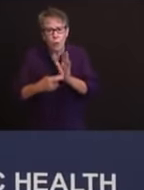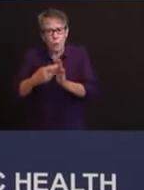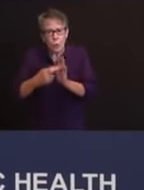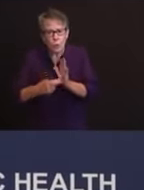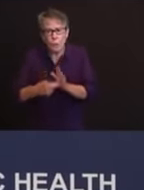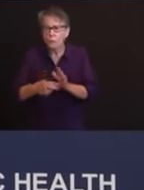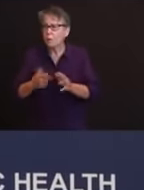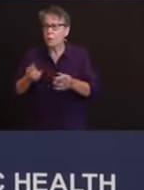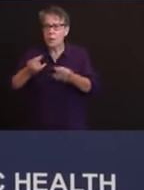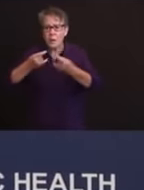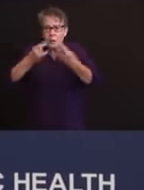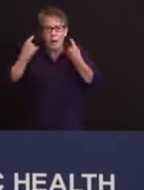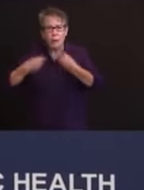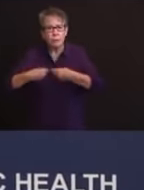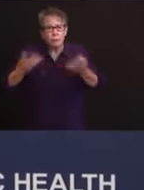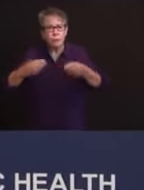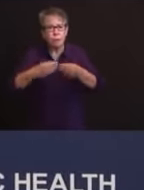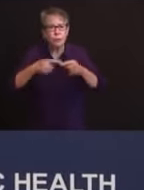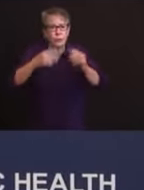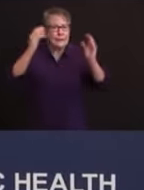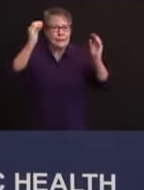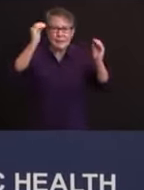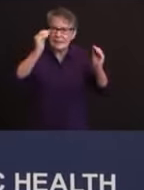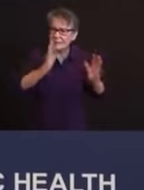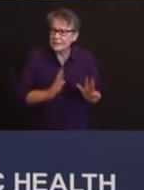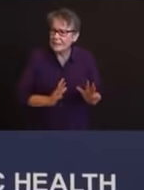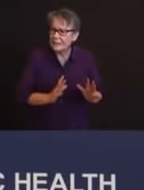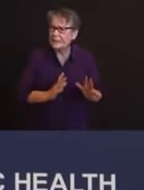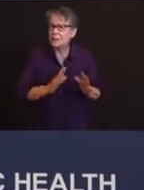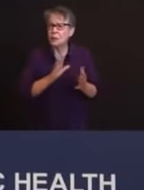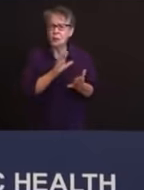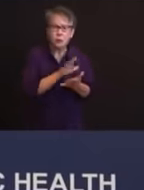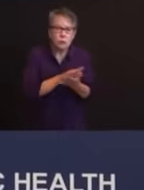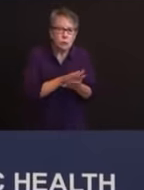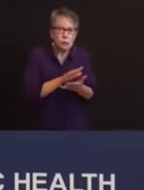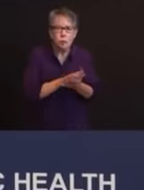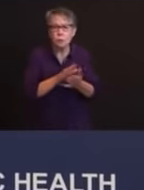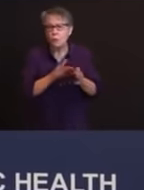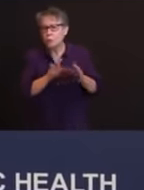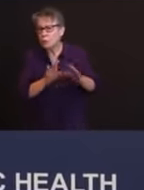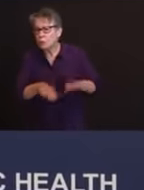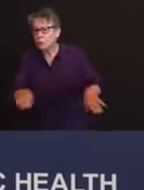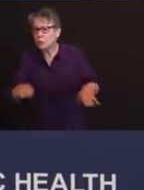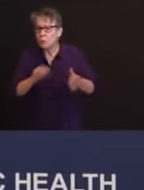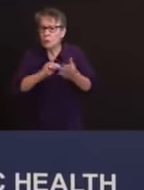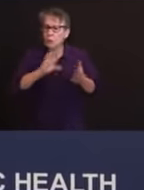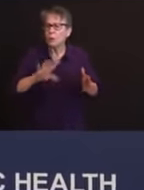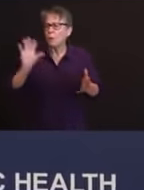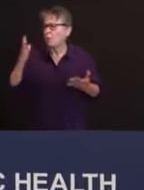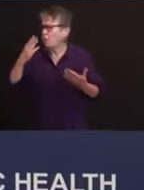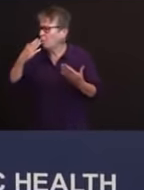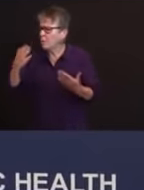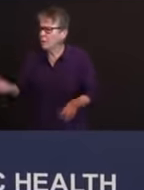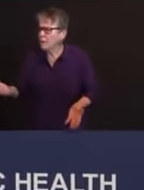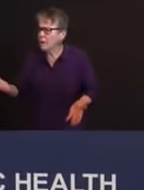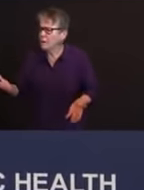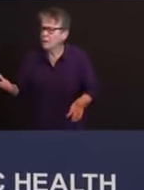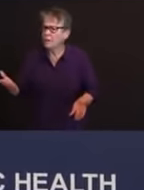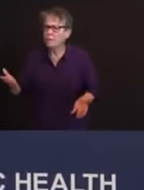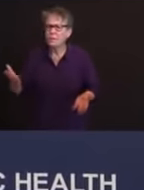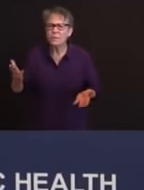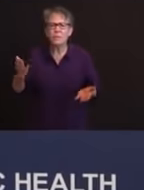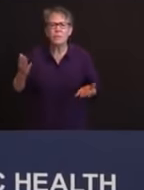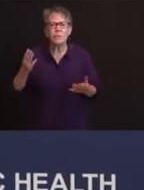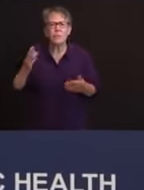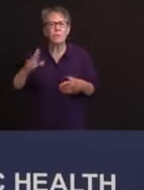to our educational communities. And I know you got one particular federal partner who we're